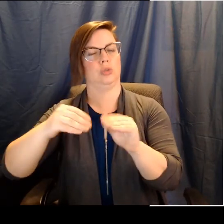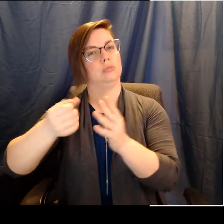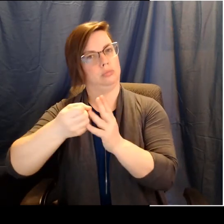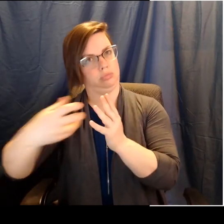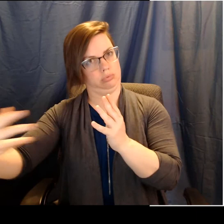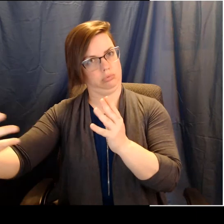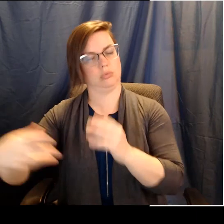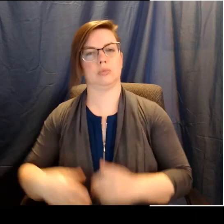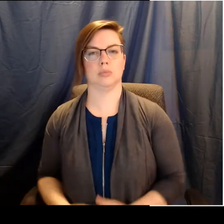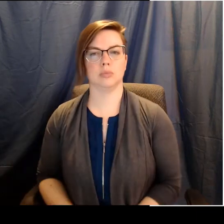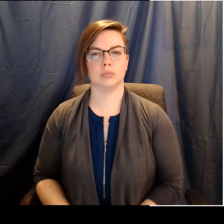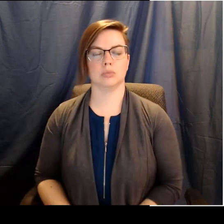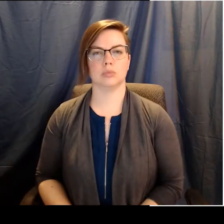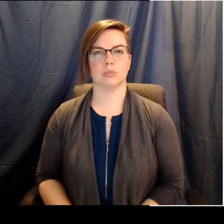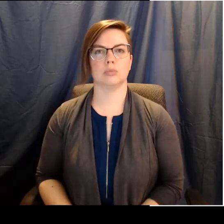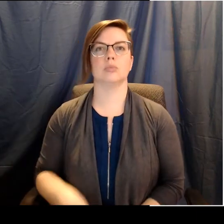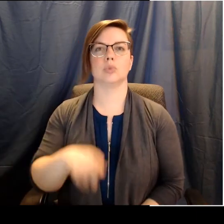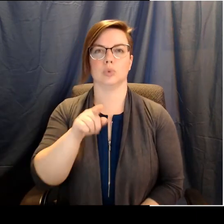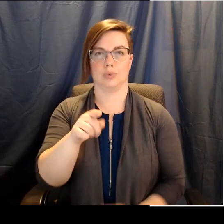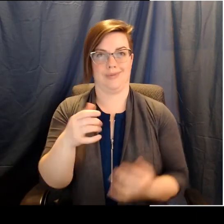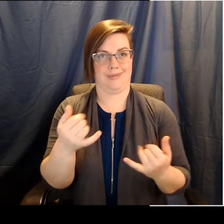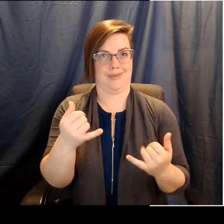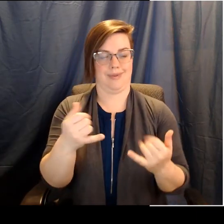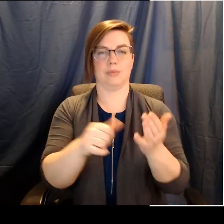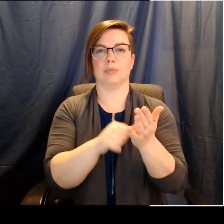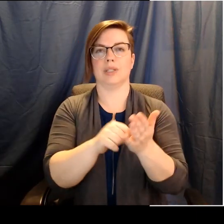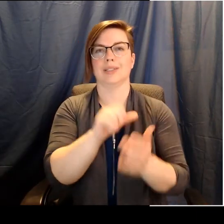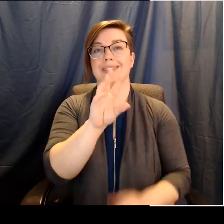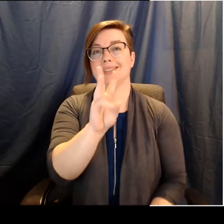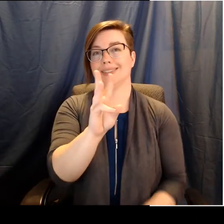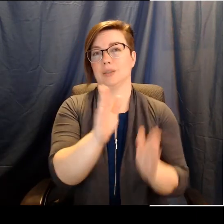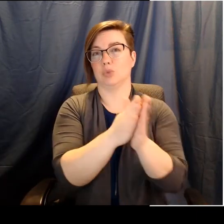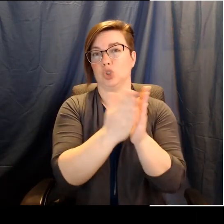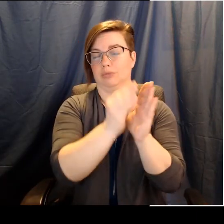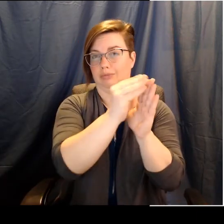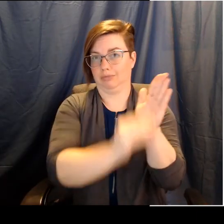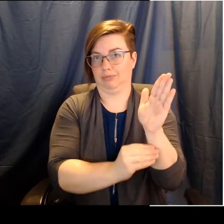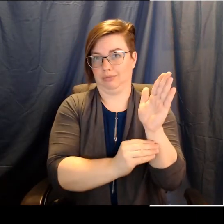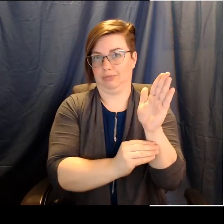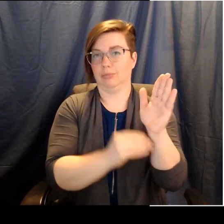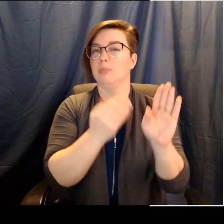Before you push play on that next video, please make sure that you complete page number 6 of your workbook.